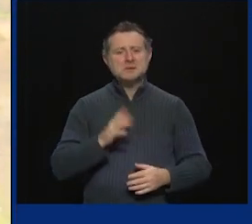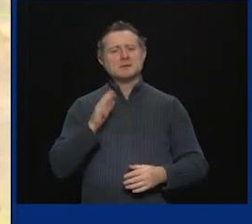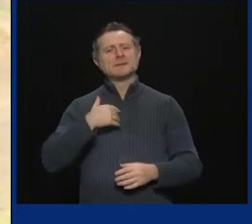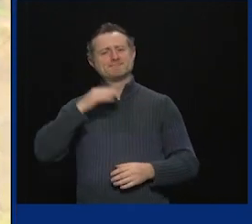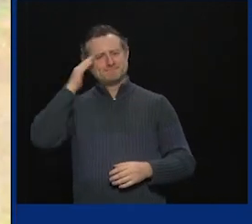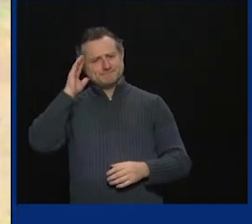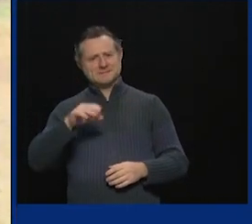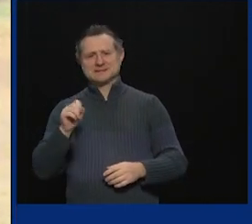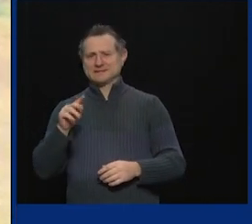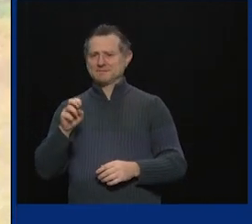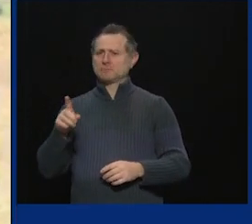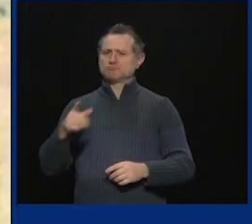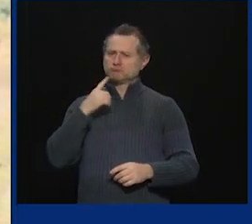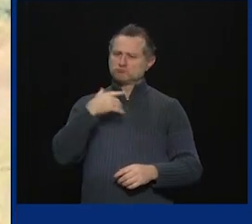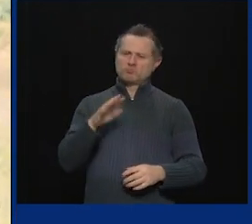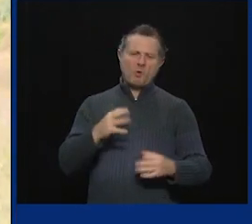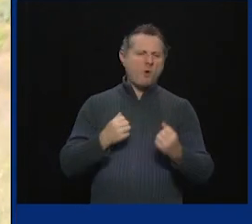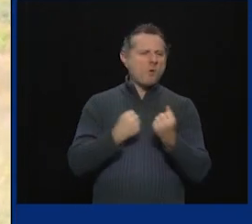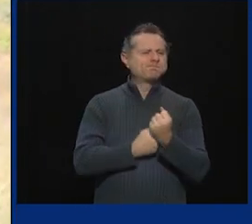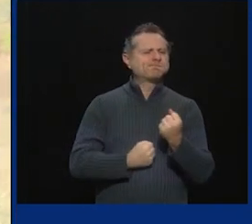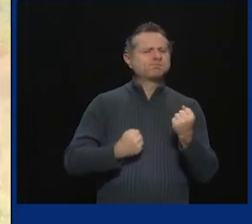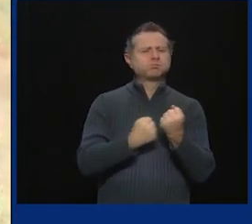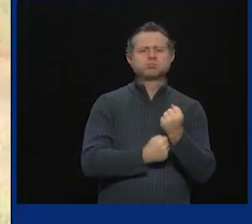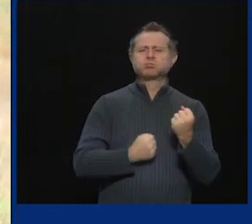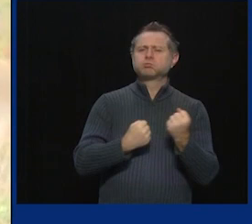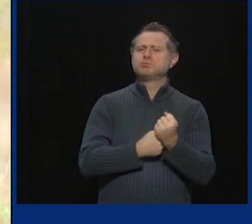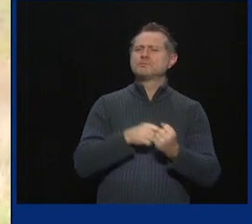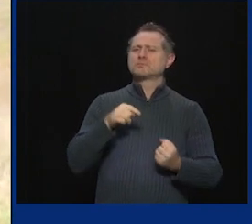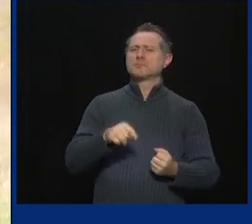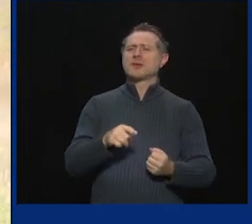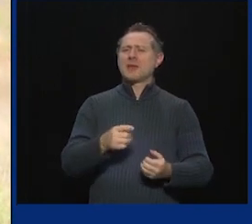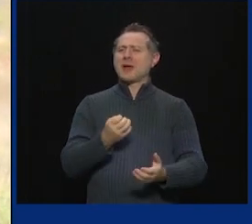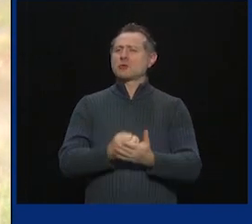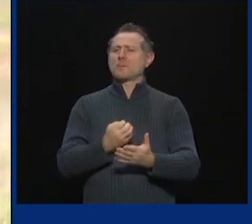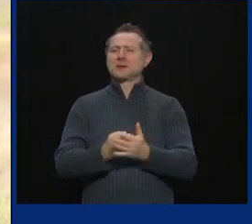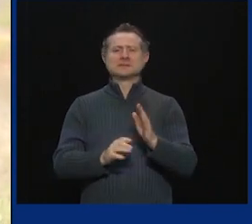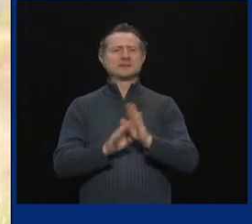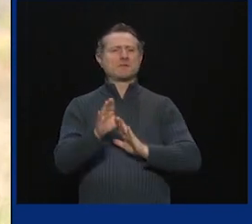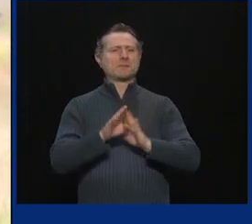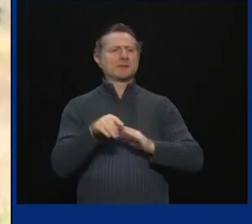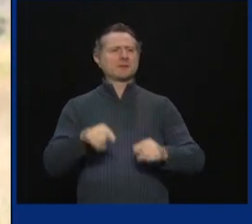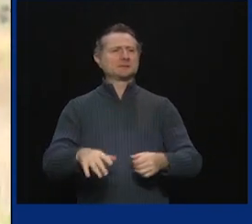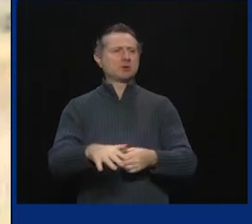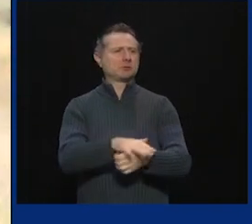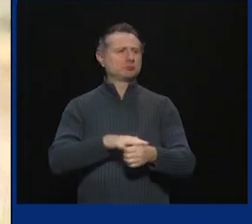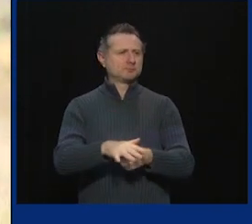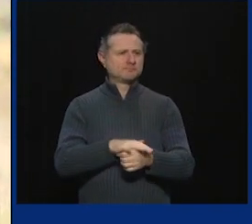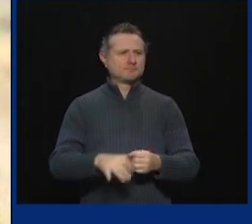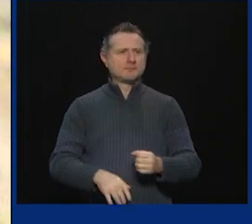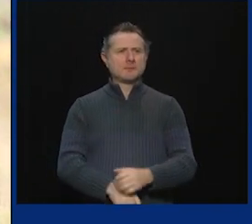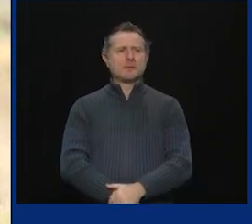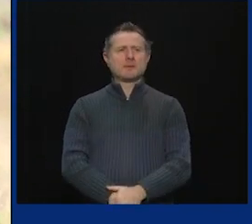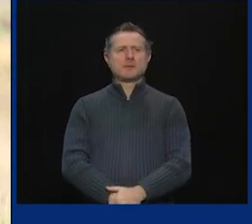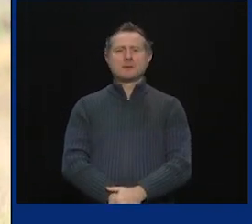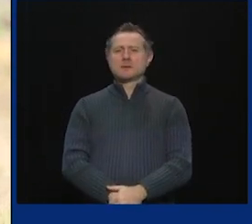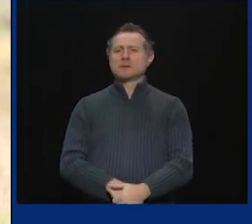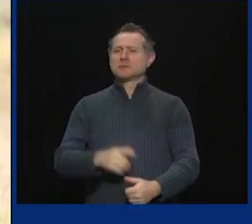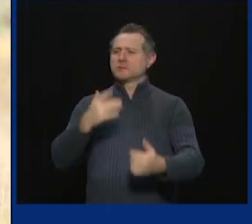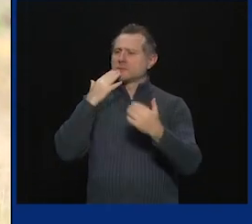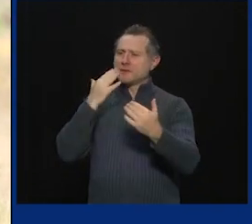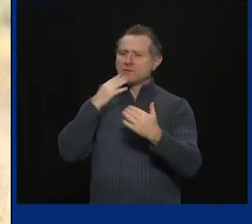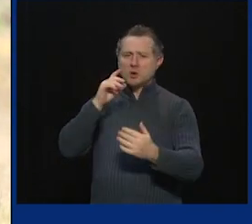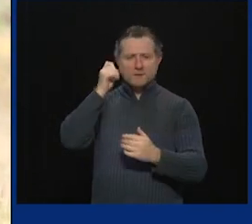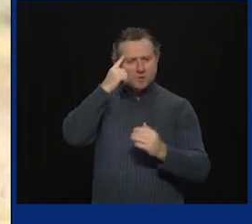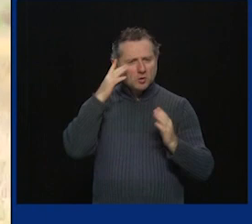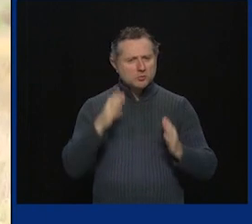and economic development within Genesee County. I'd like to thank our guests on stage, led by our Governor, Kathy Hochul, State Senator Edward